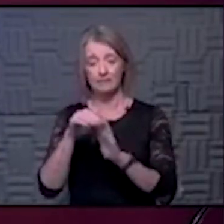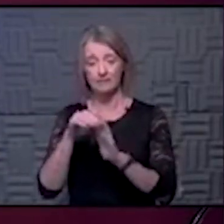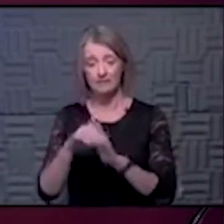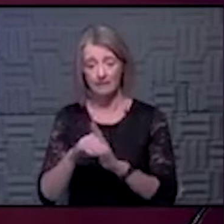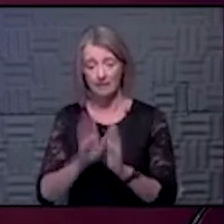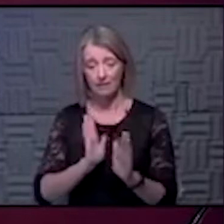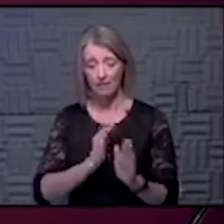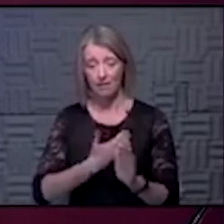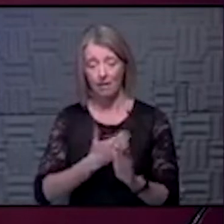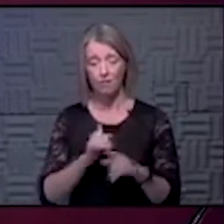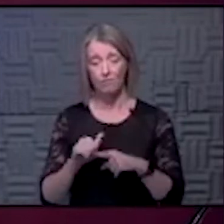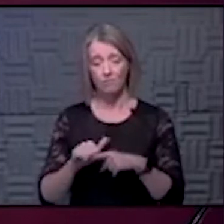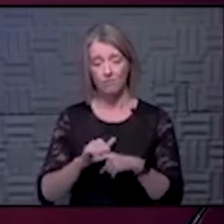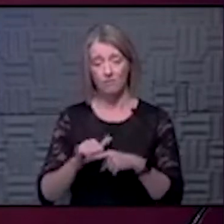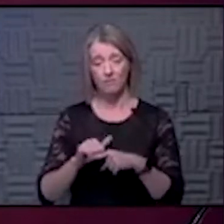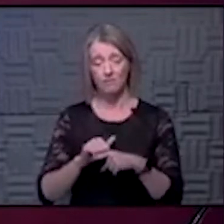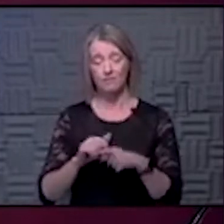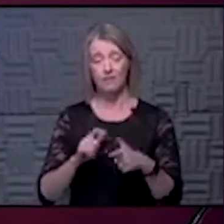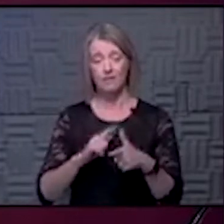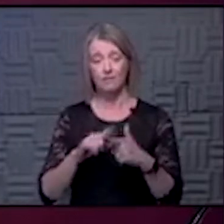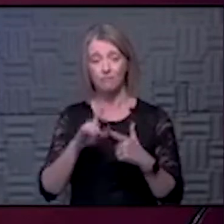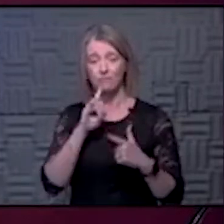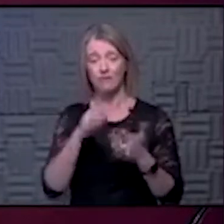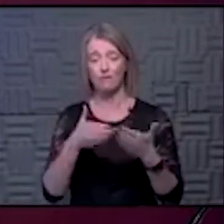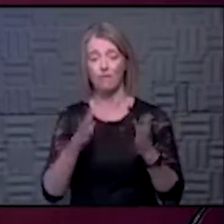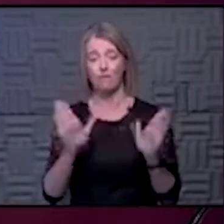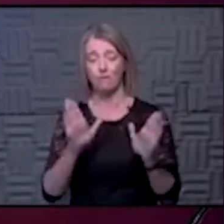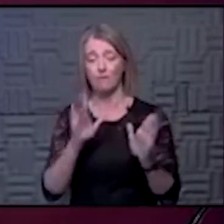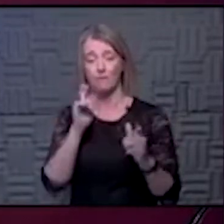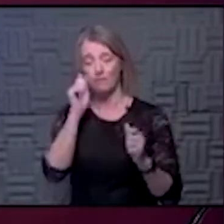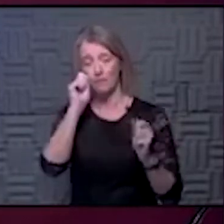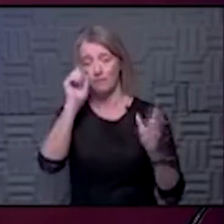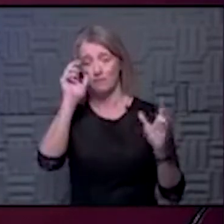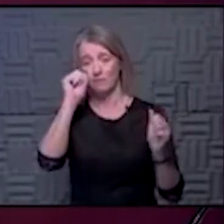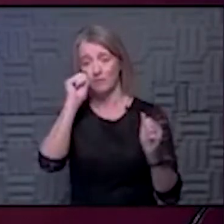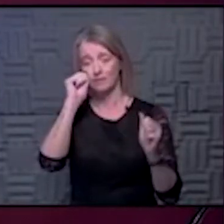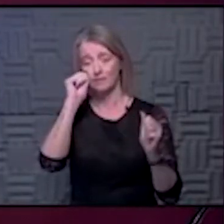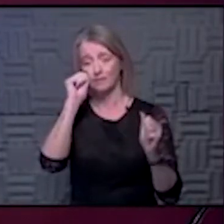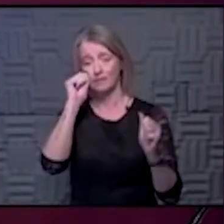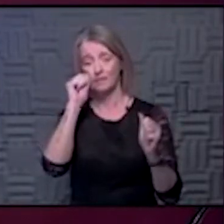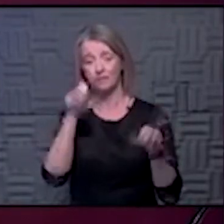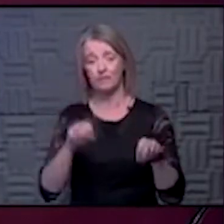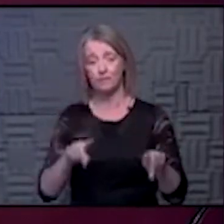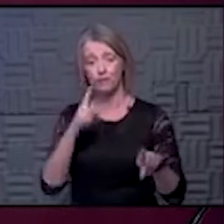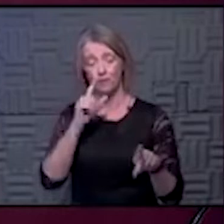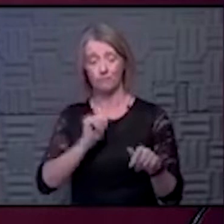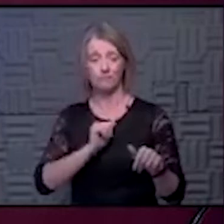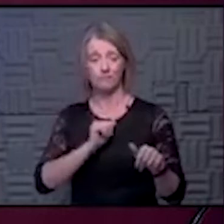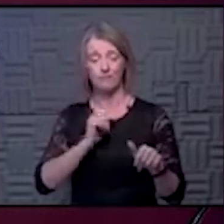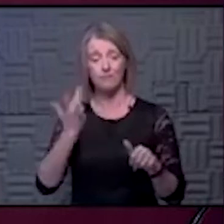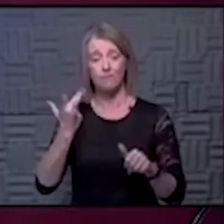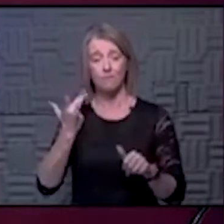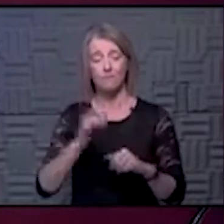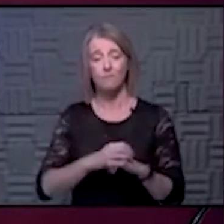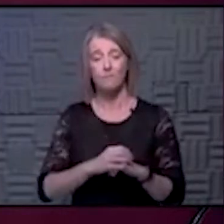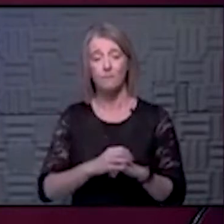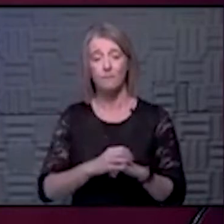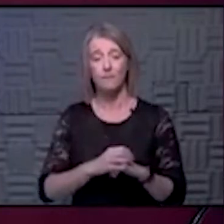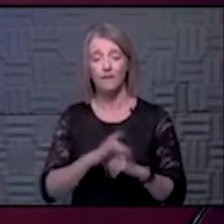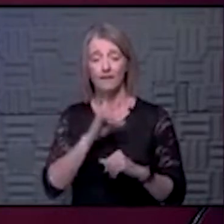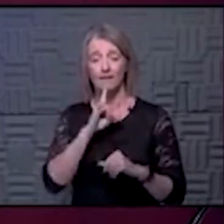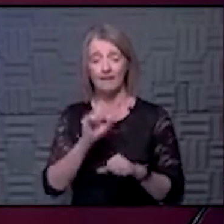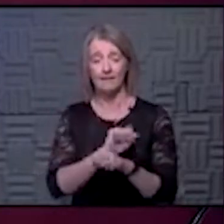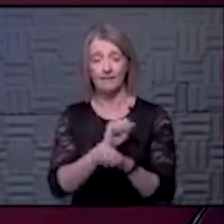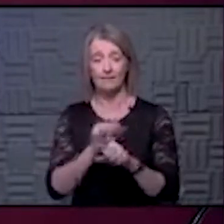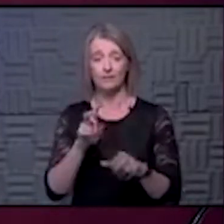in our own practices, and that actually opened an amazingly wonderful door for myself, because at that point I actually was